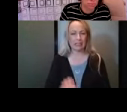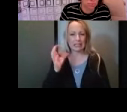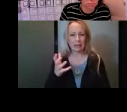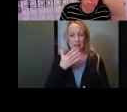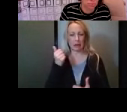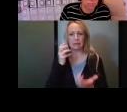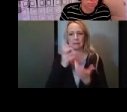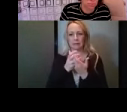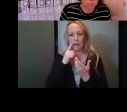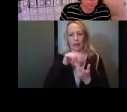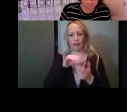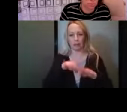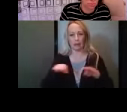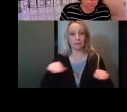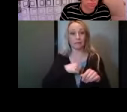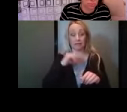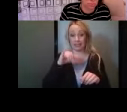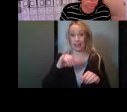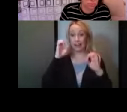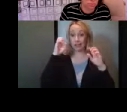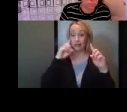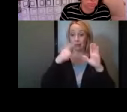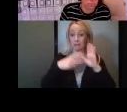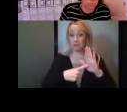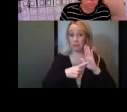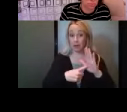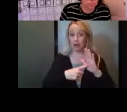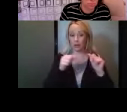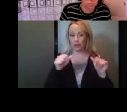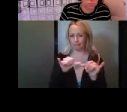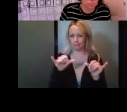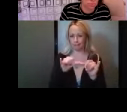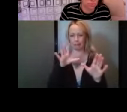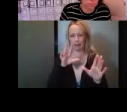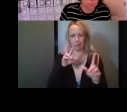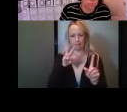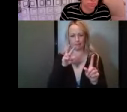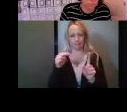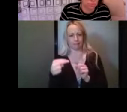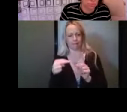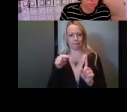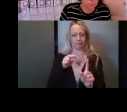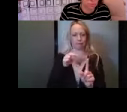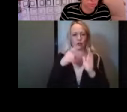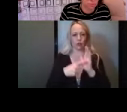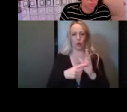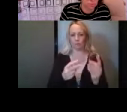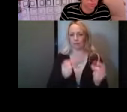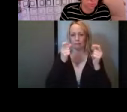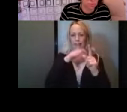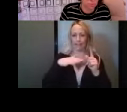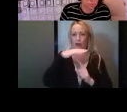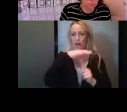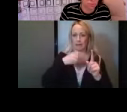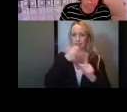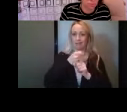Under this type of model, this would mean that what we measure at a given time point might reflect a child's immediate environment as opposed to something